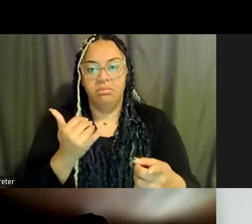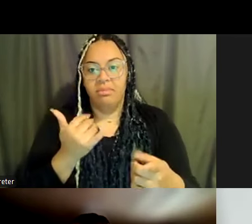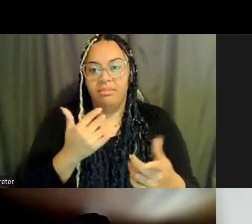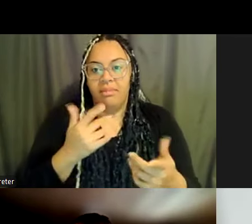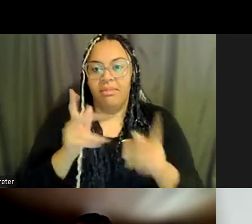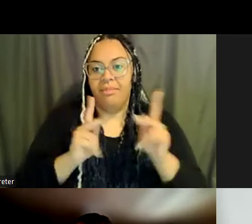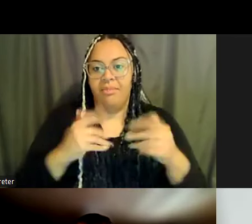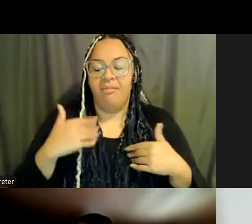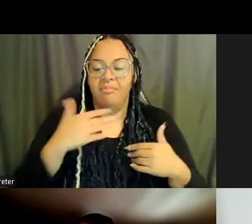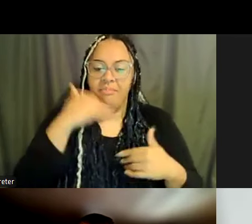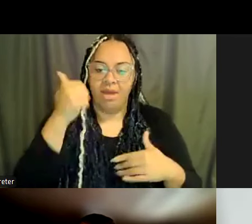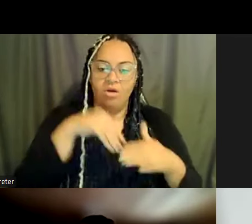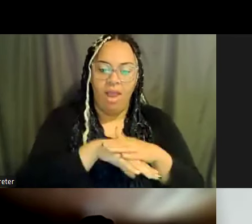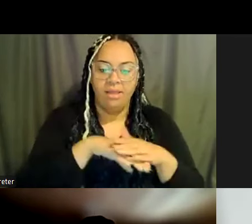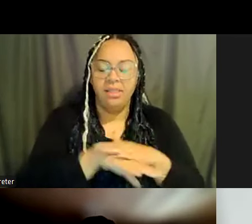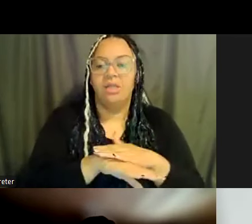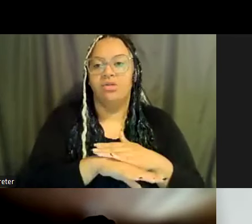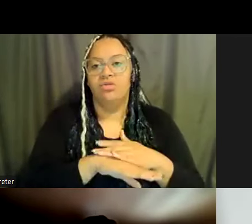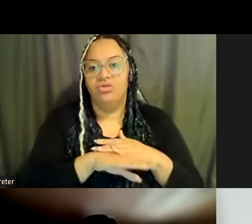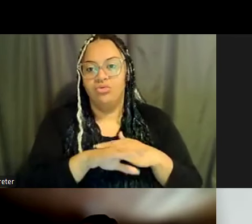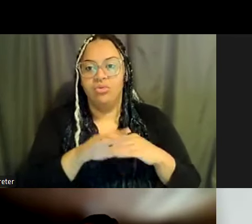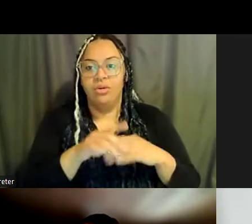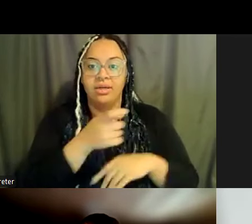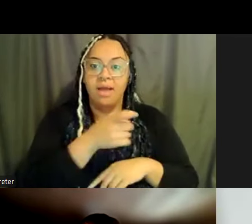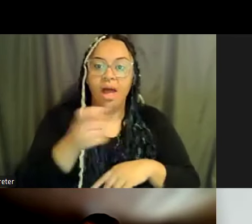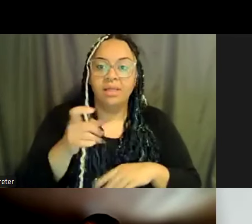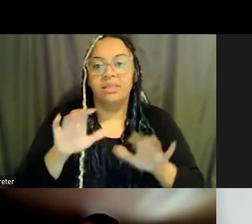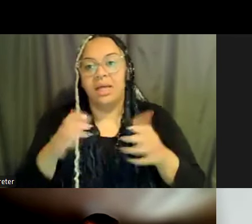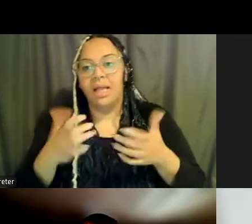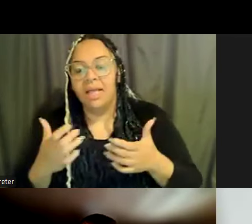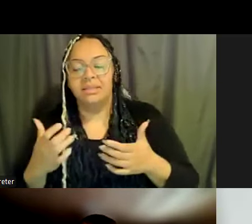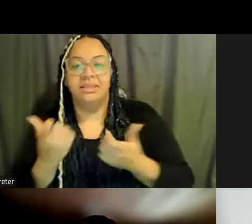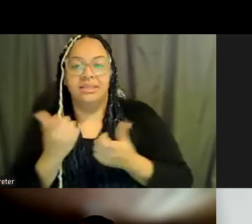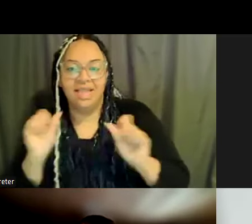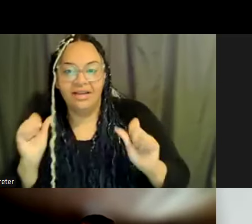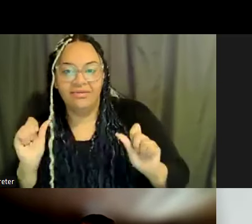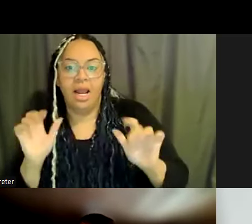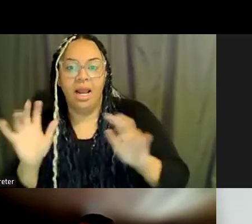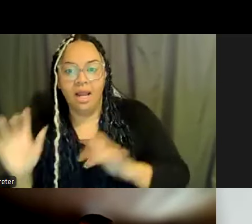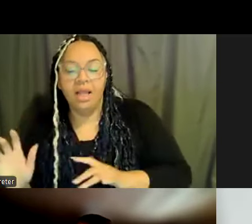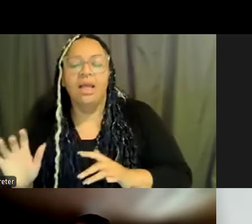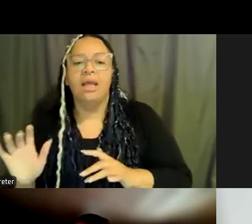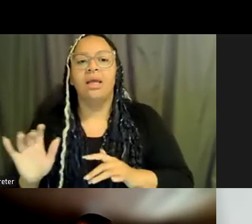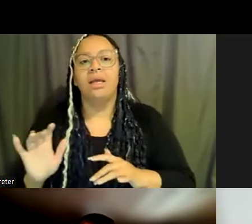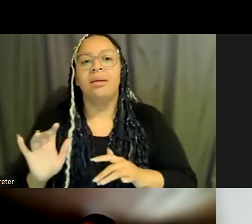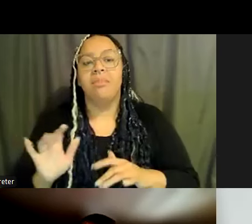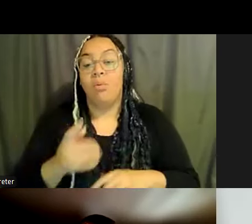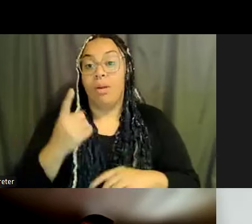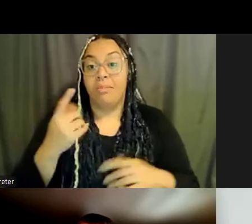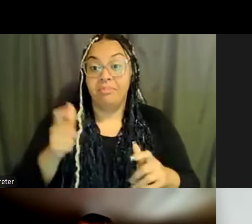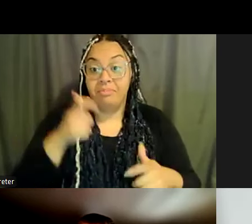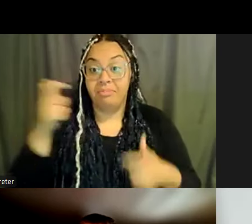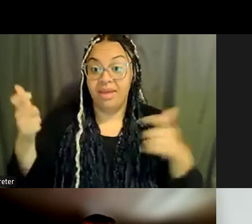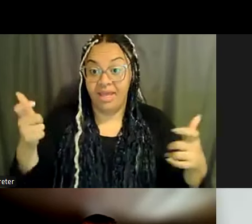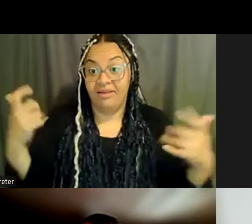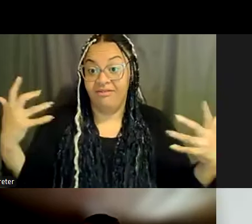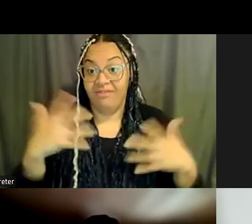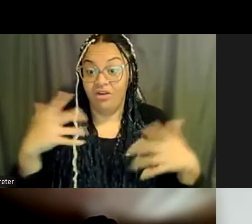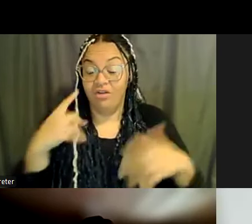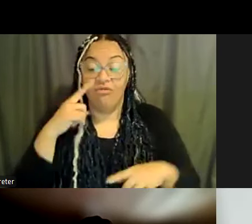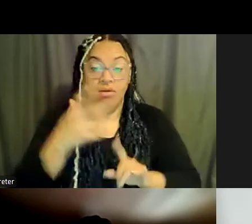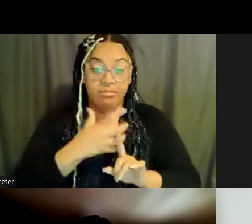firearm safety courses and such. But one of the real fears that the suicide prevention community had is that when it comes to